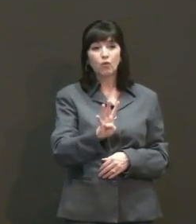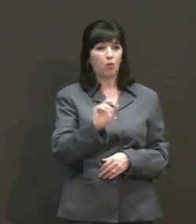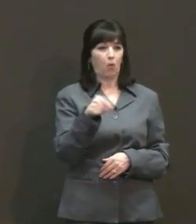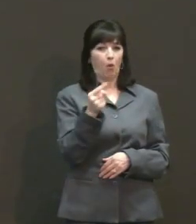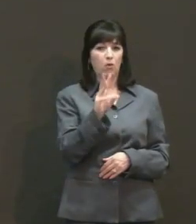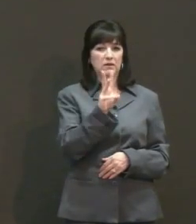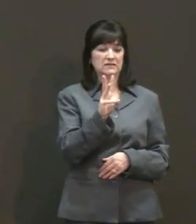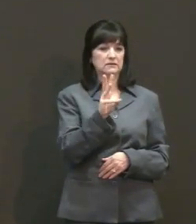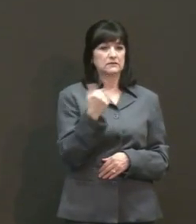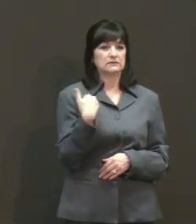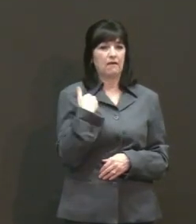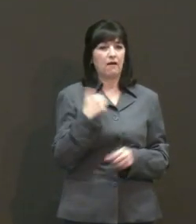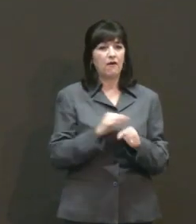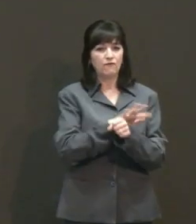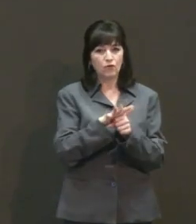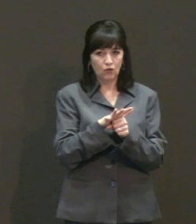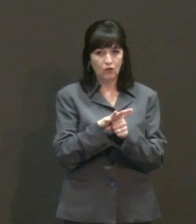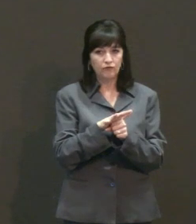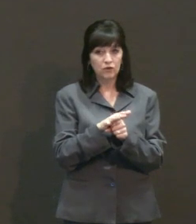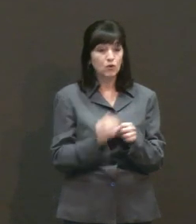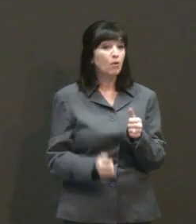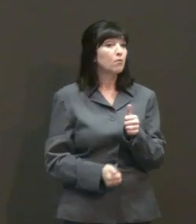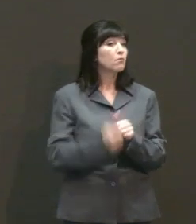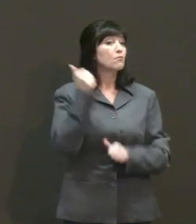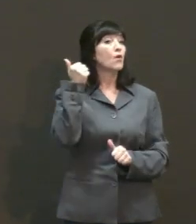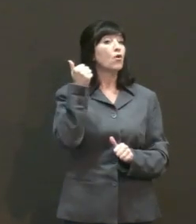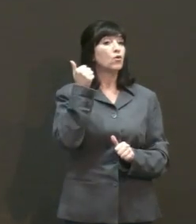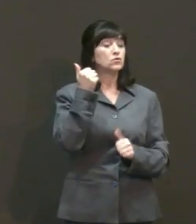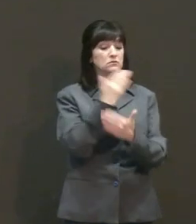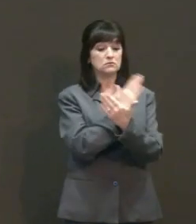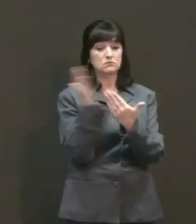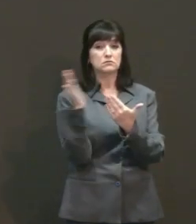positive cases are in that middle age group from 18 to